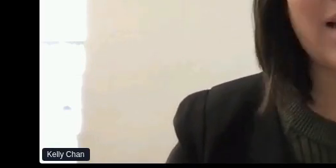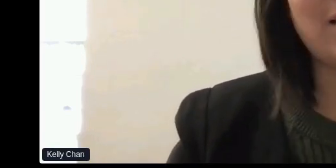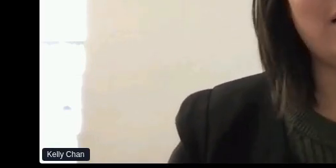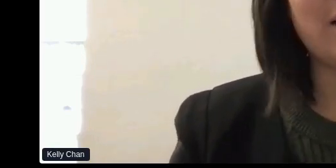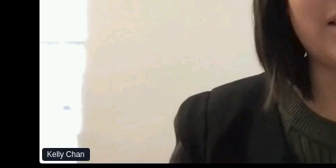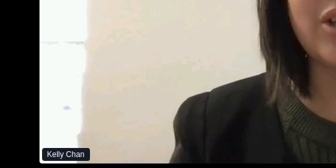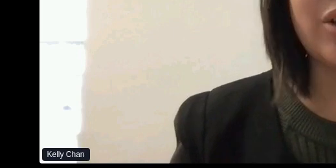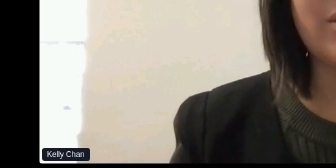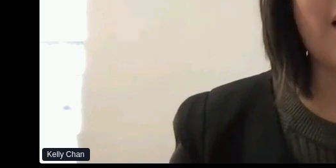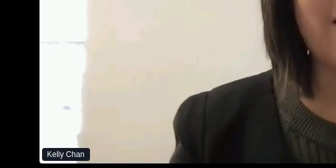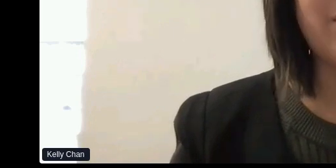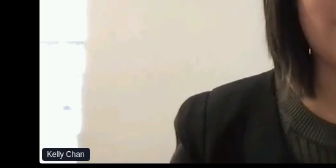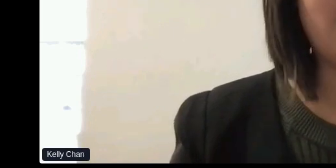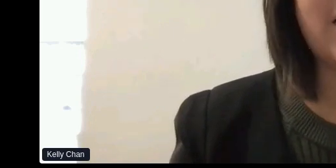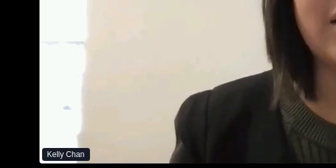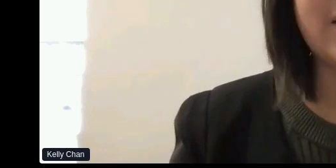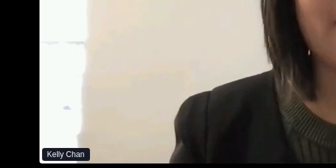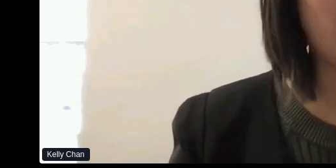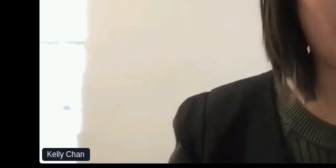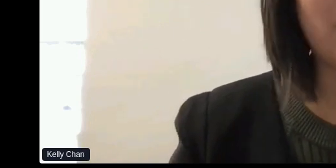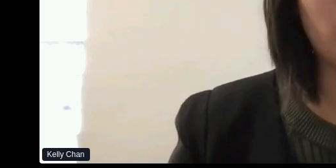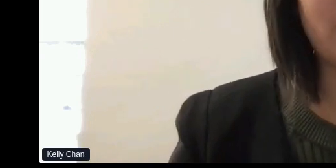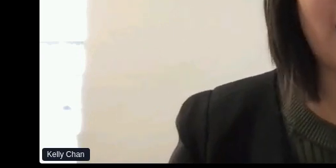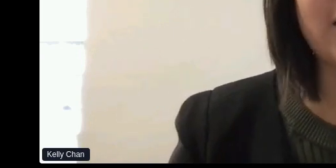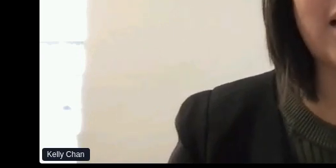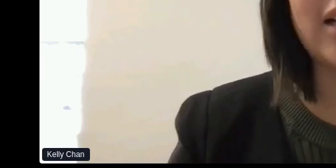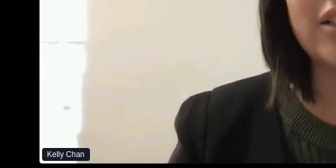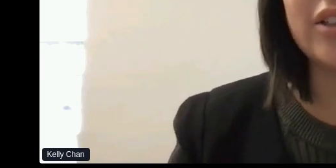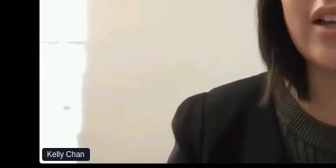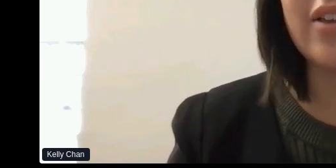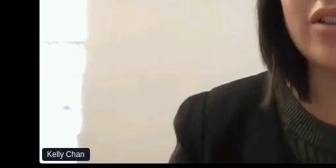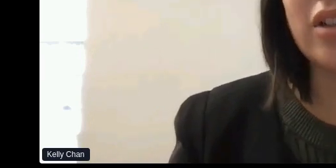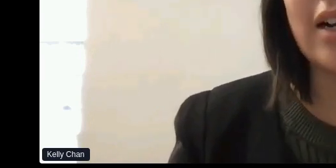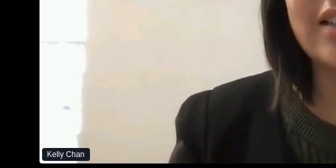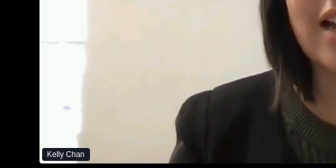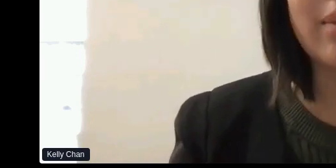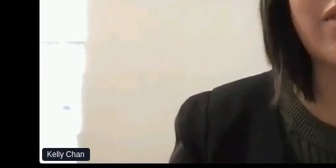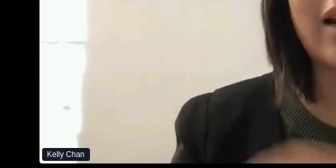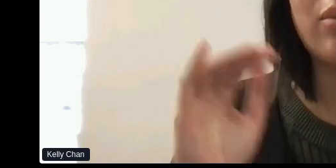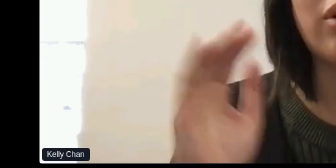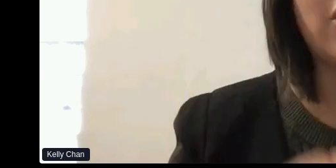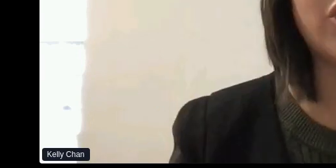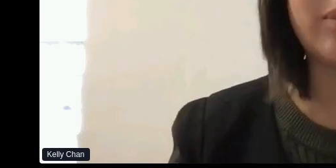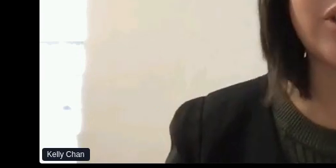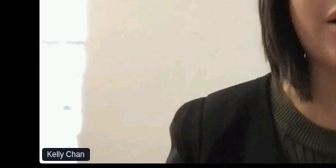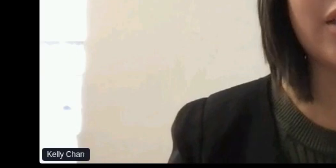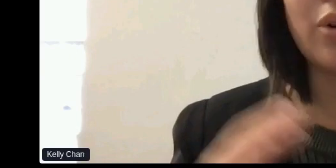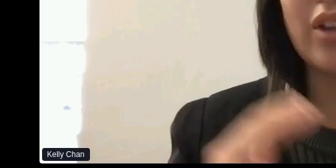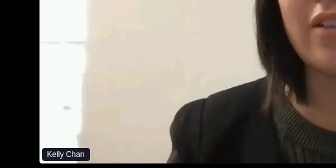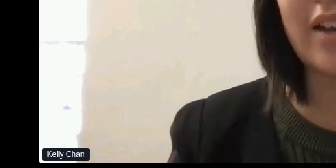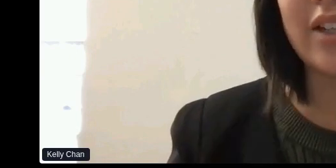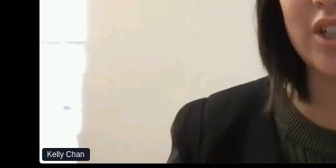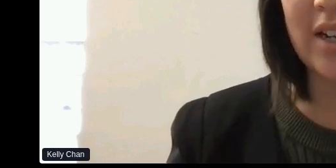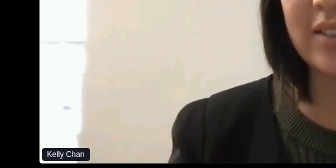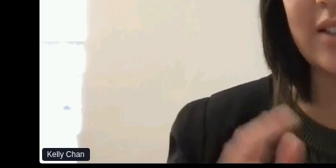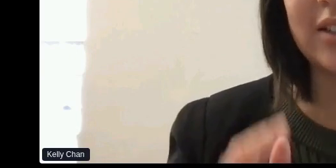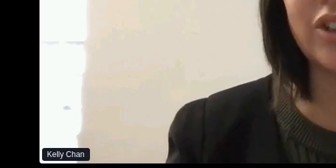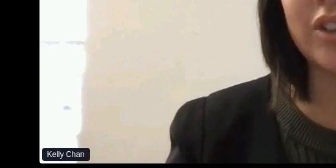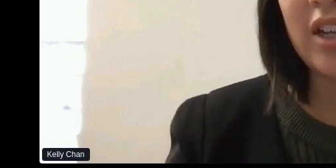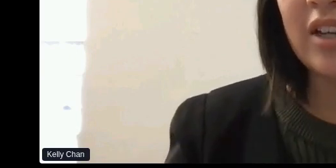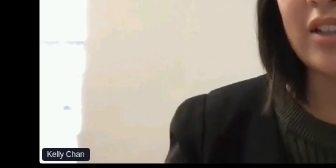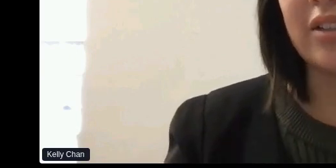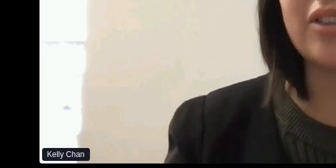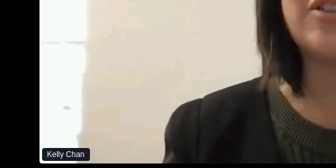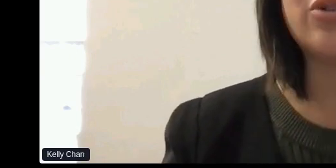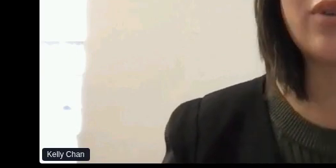Oh, amazing. Thank you. And then, yeah, I'll be in contact and the slides can be available. I'll just be sharing them on the event chat. So that's